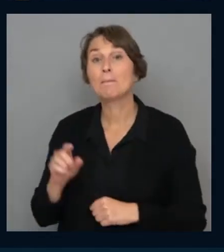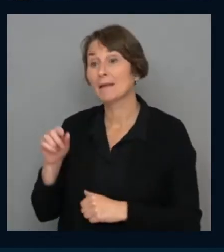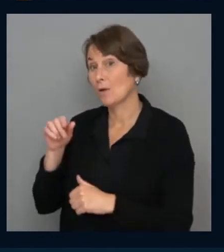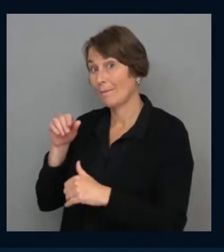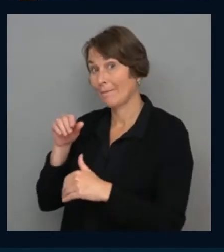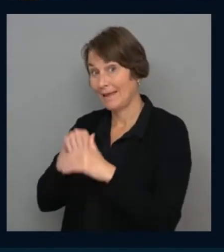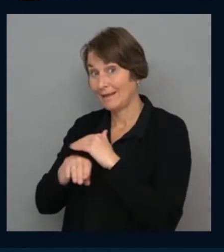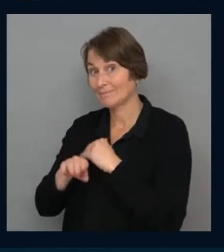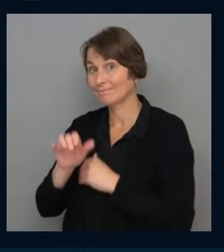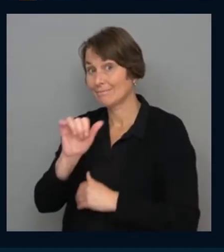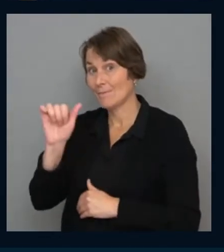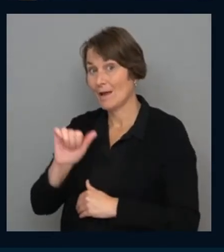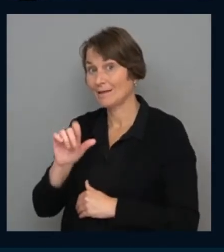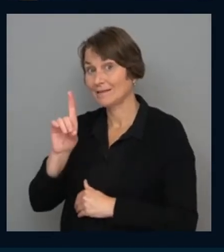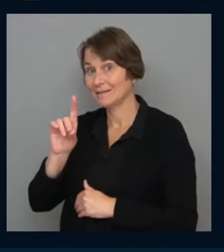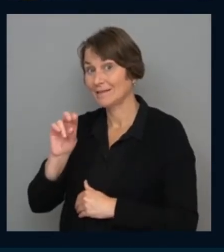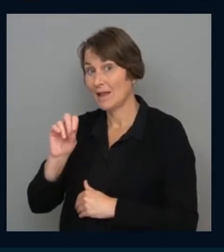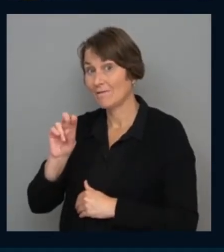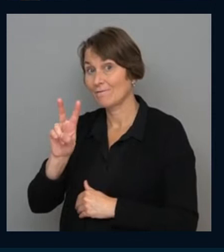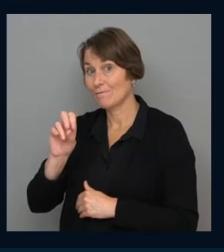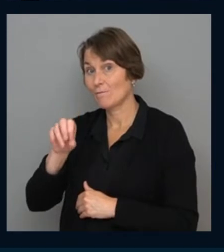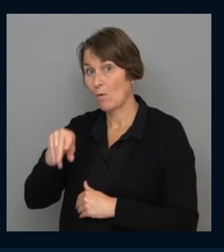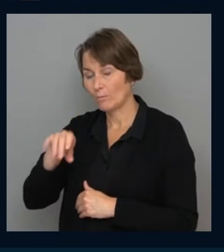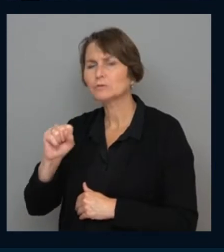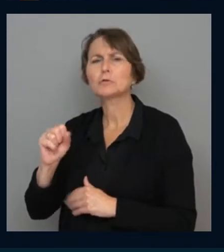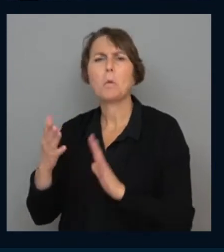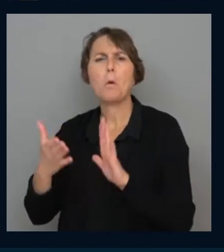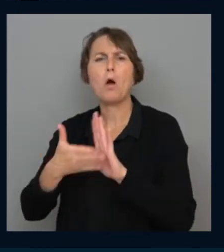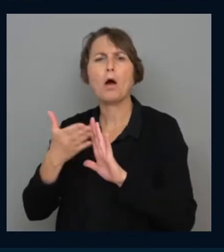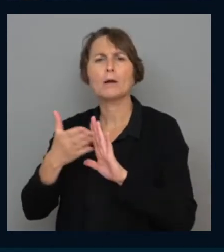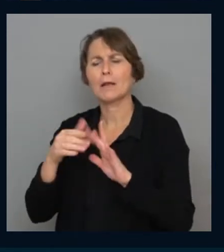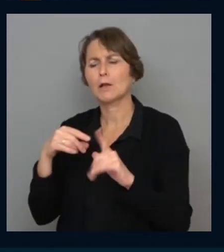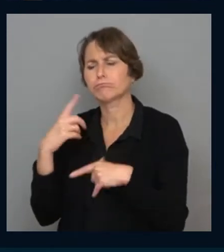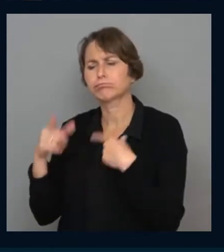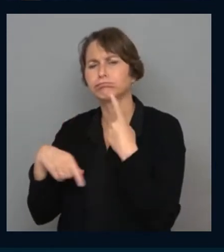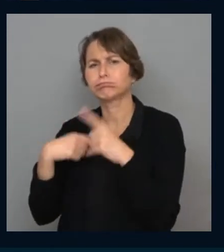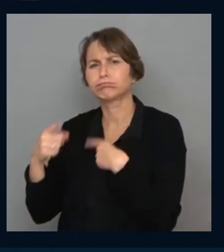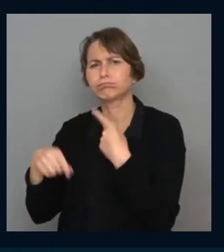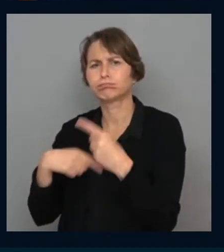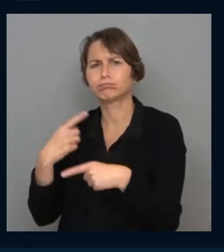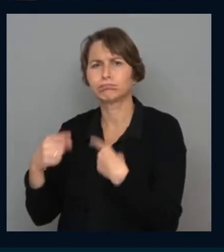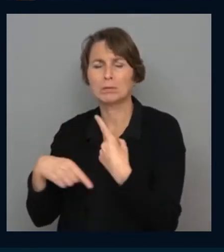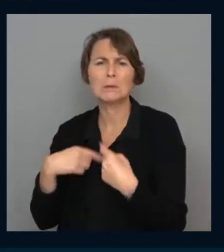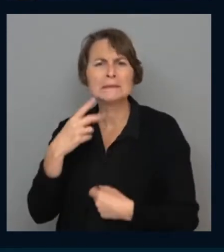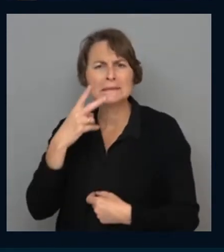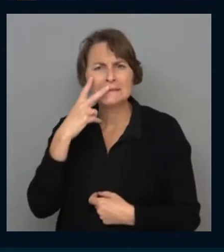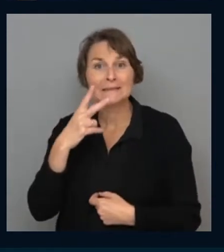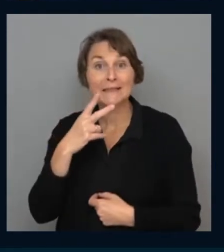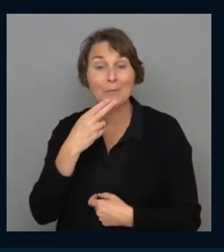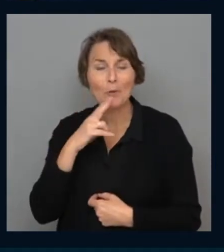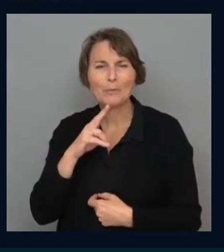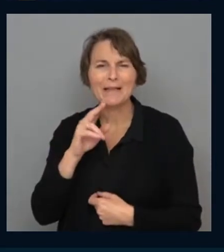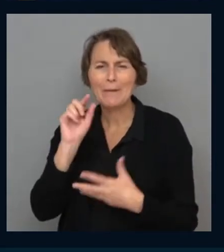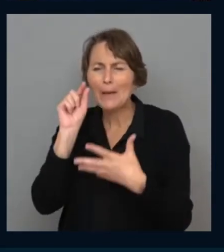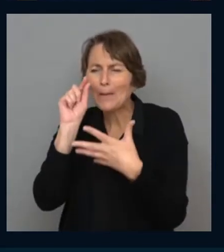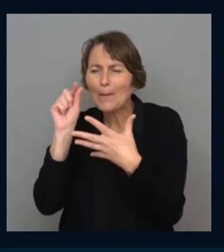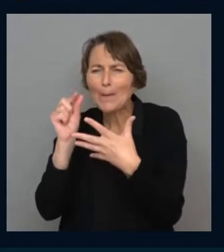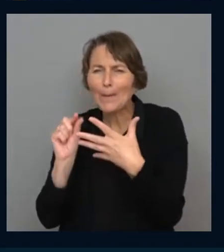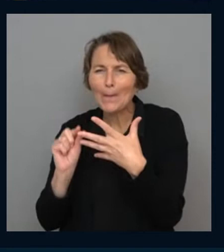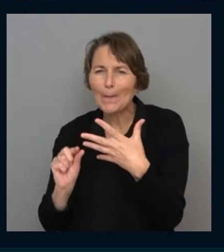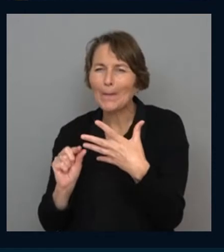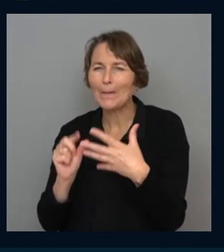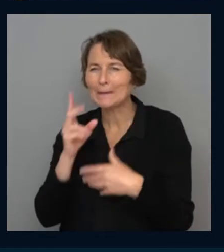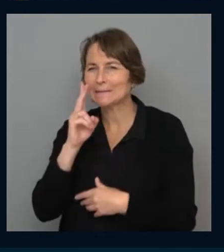actually already set this up to automatically run. And I promised you we had these like kind of 5 elements, right? And these are our pipelines. This is